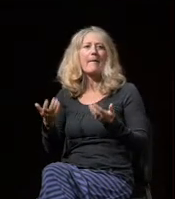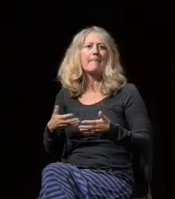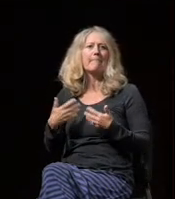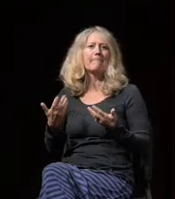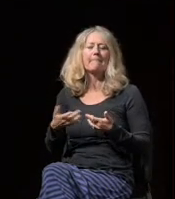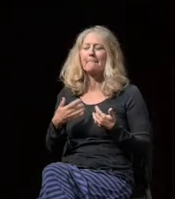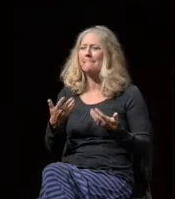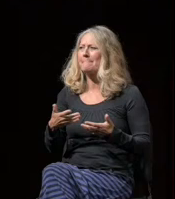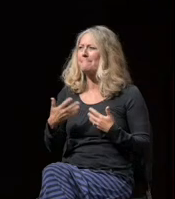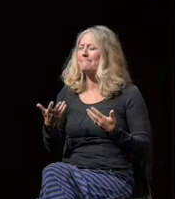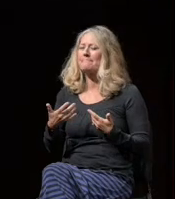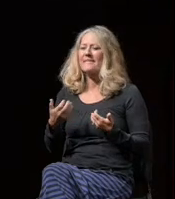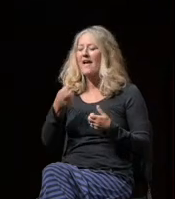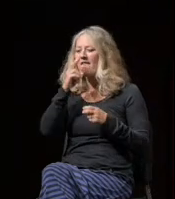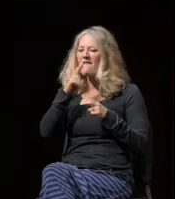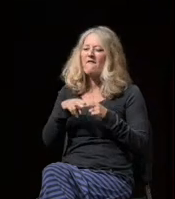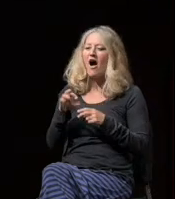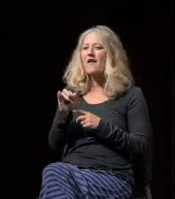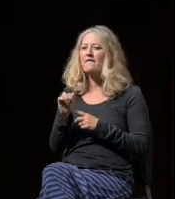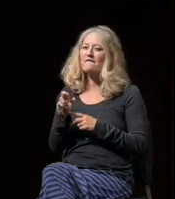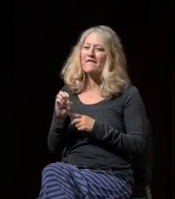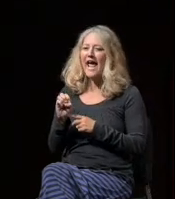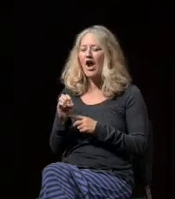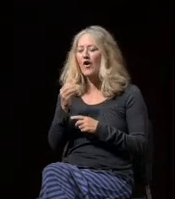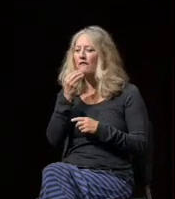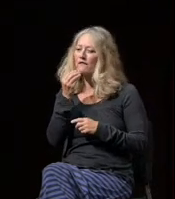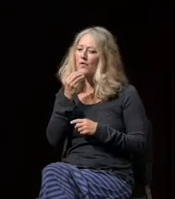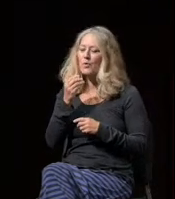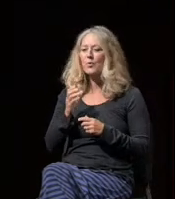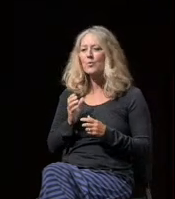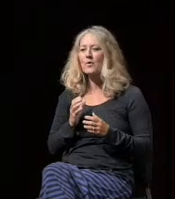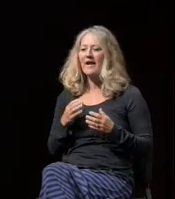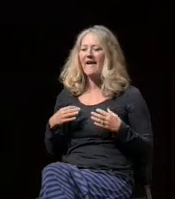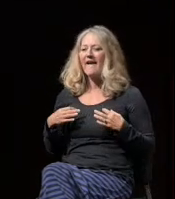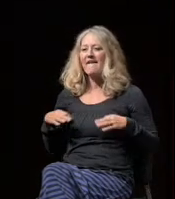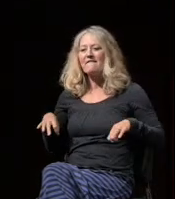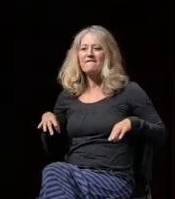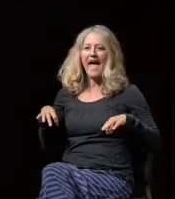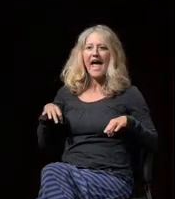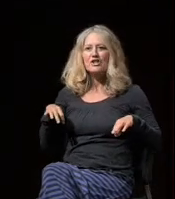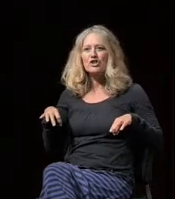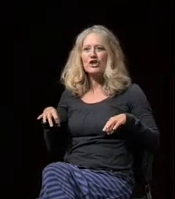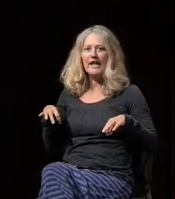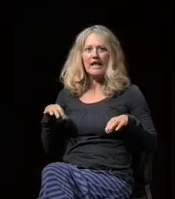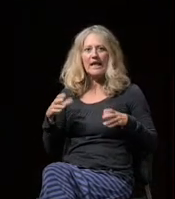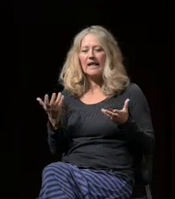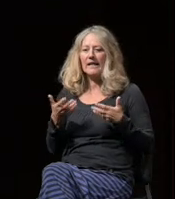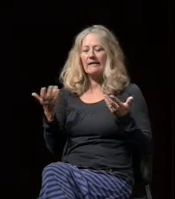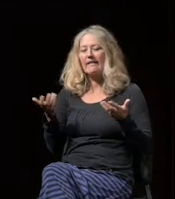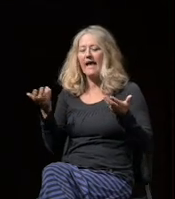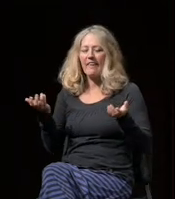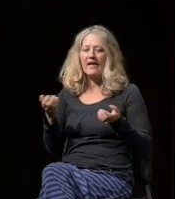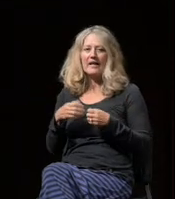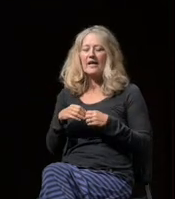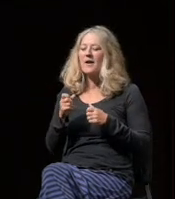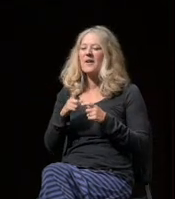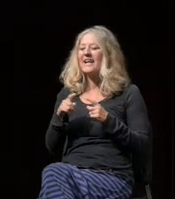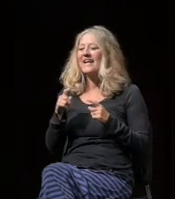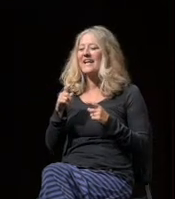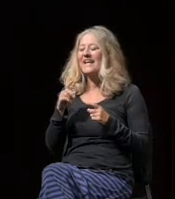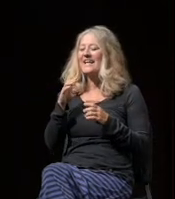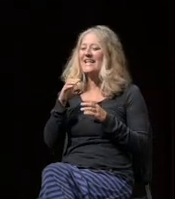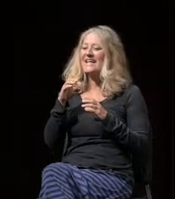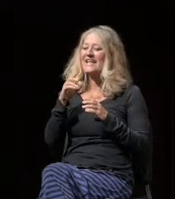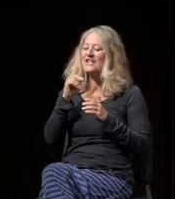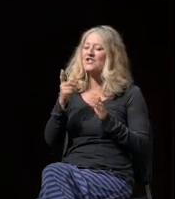the kind of fun fair food, fashion, you know, type of events. It gets reflected in the mission,